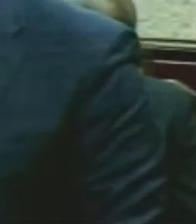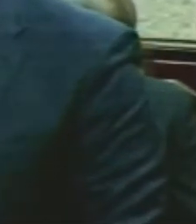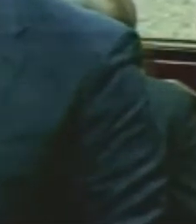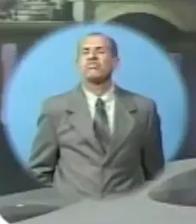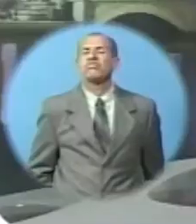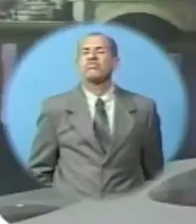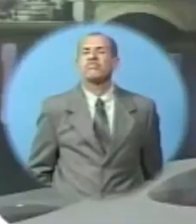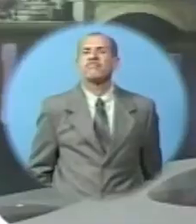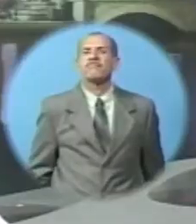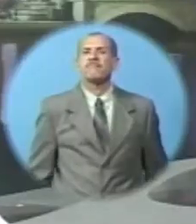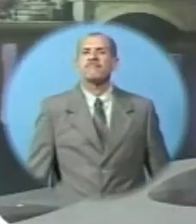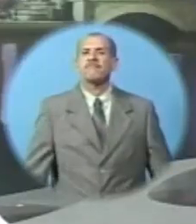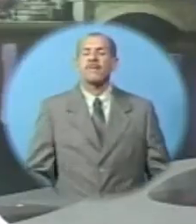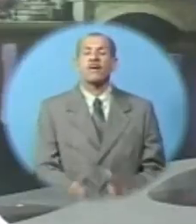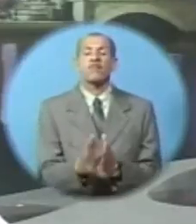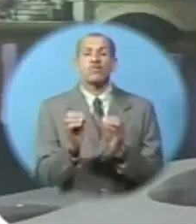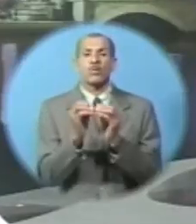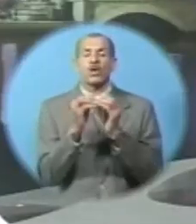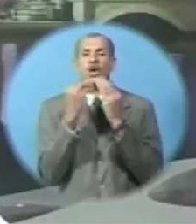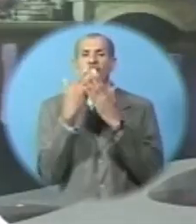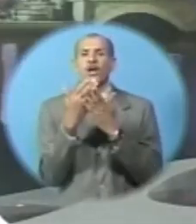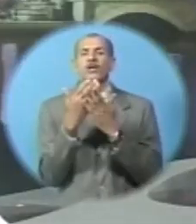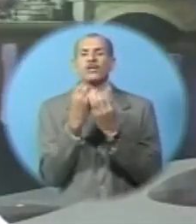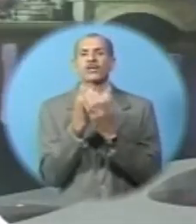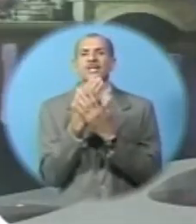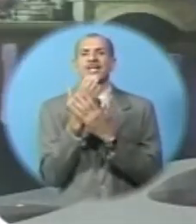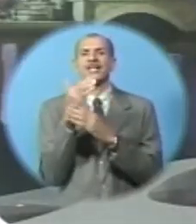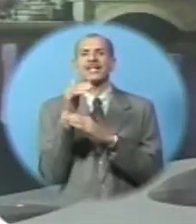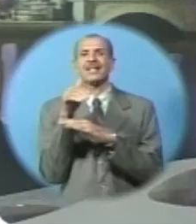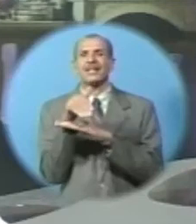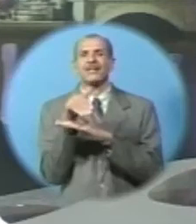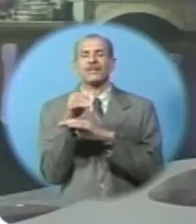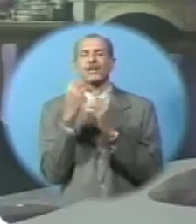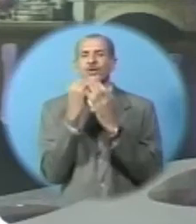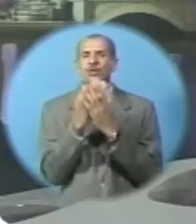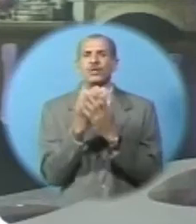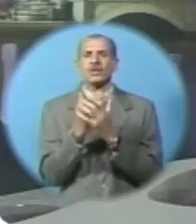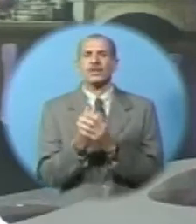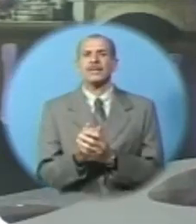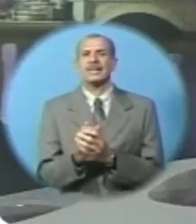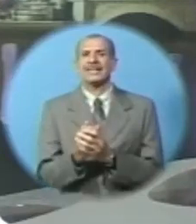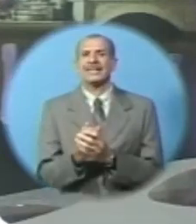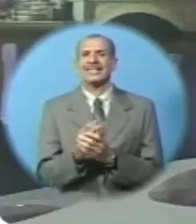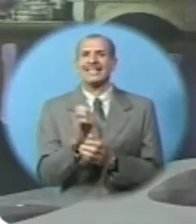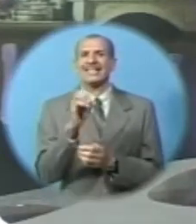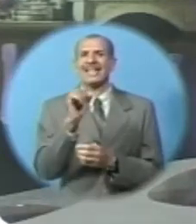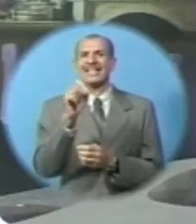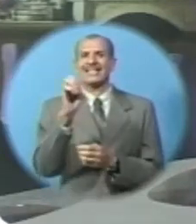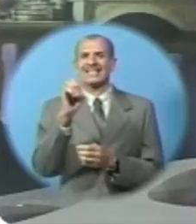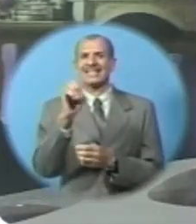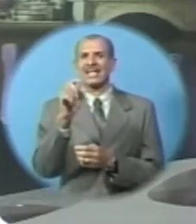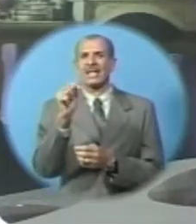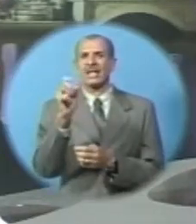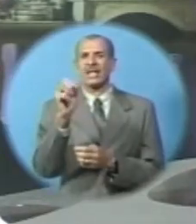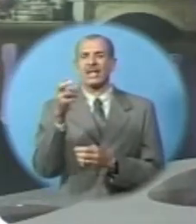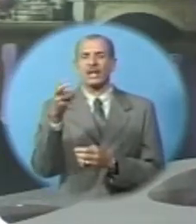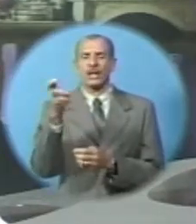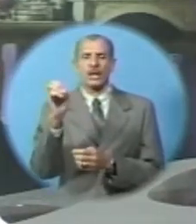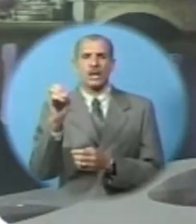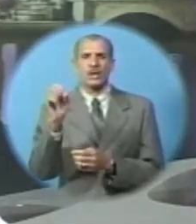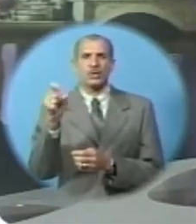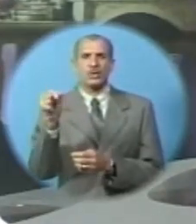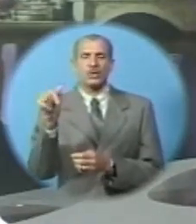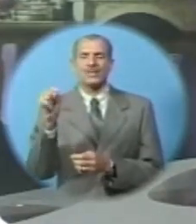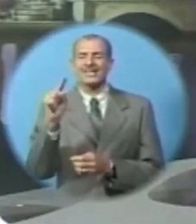$2.25. We'll have more on the budget on the evening news. Ease the squeeze. That was the general hope of